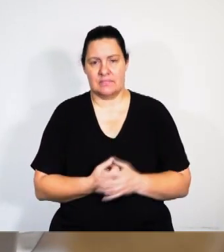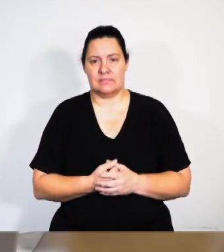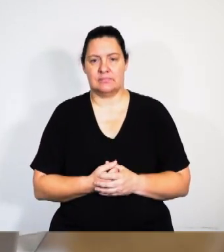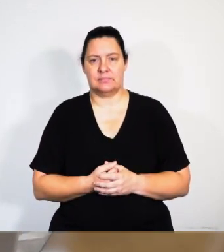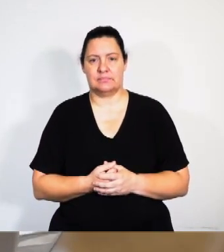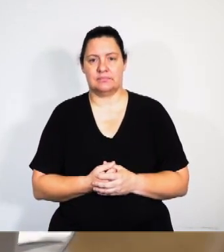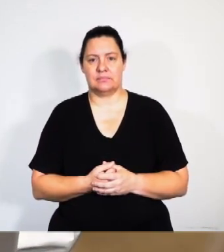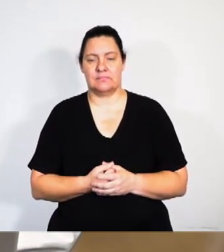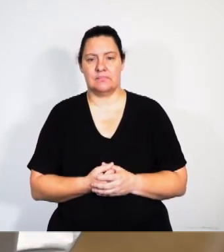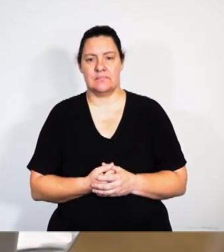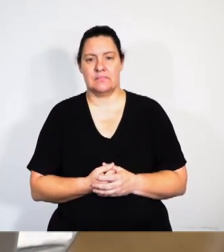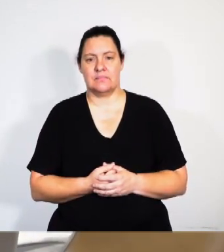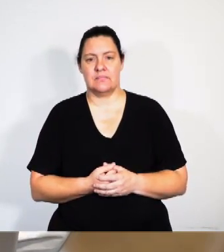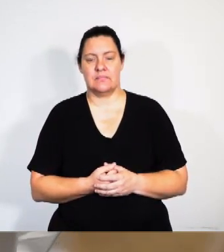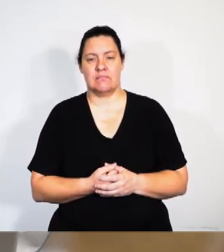there also.